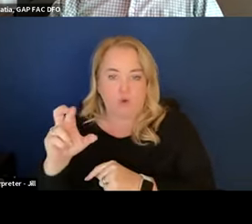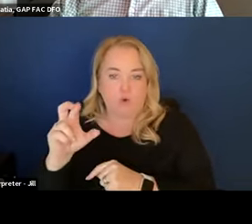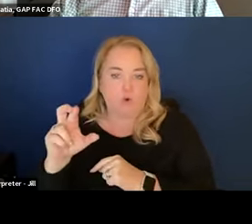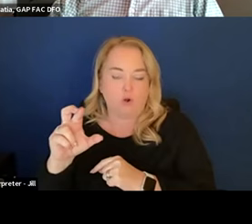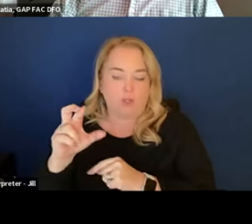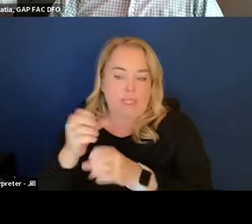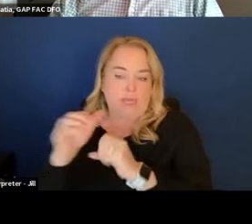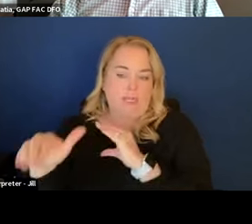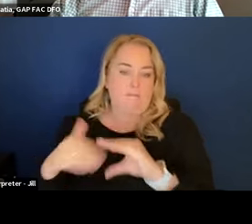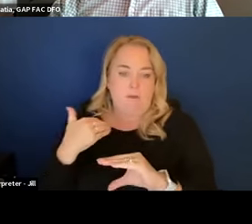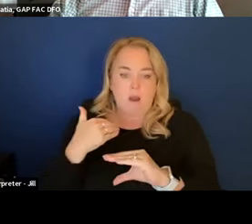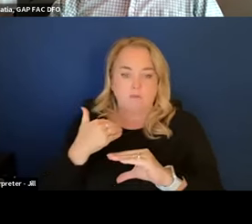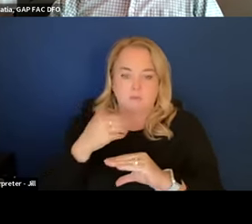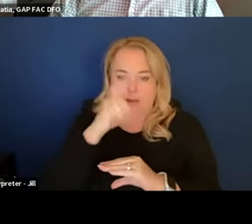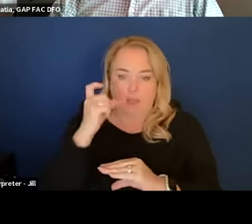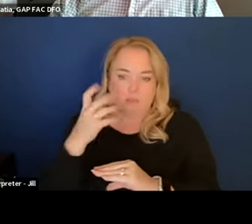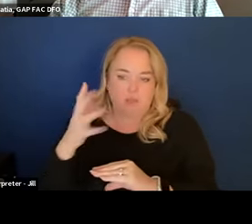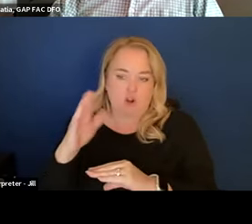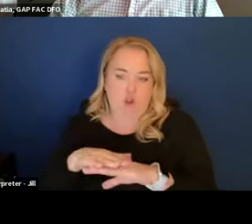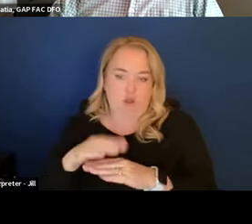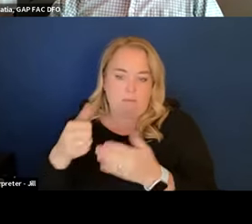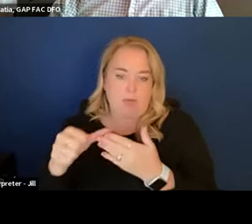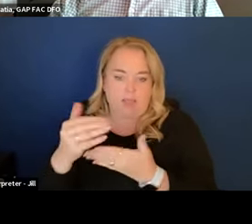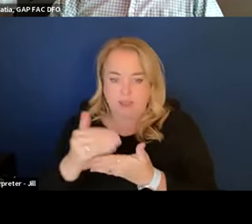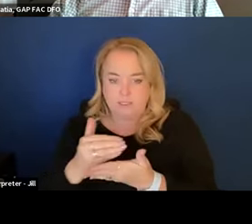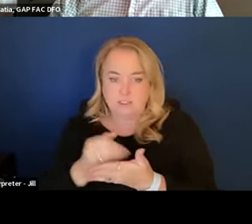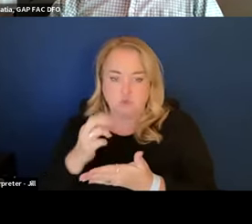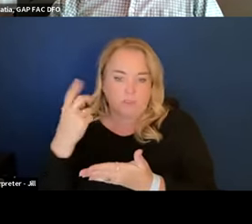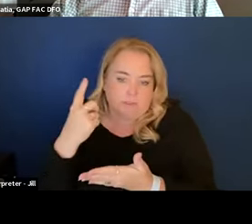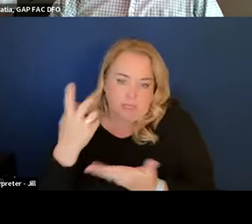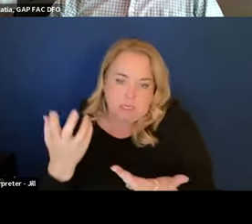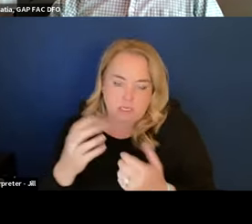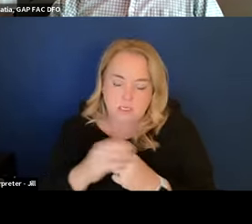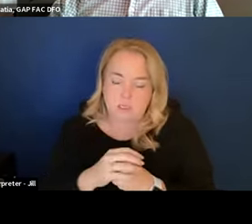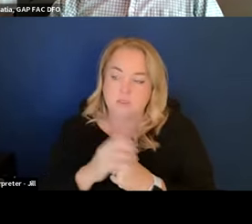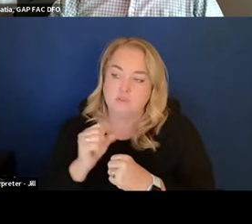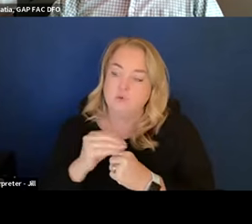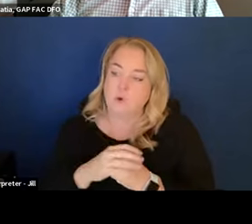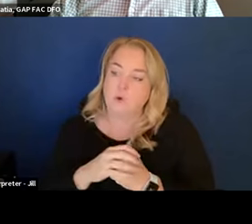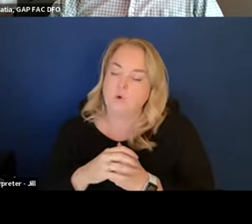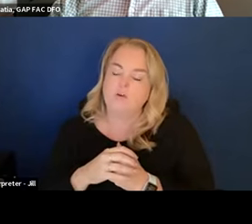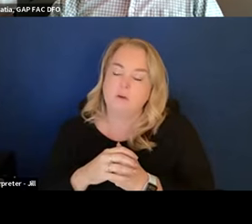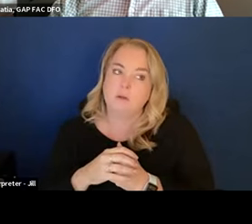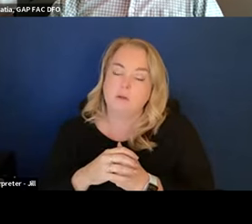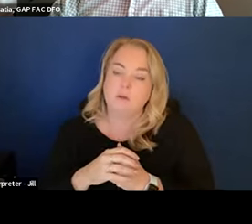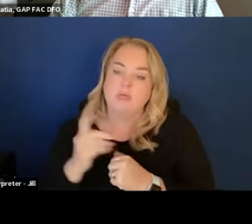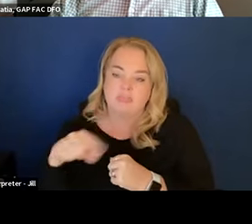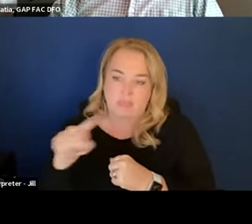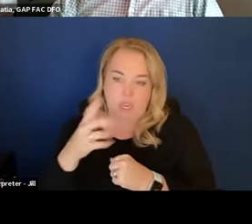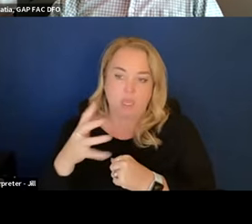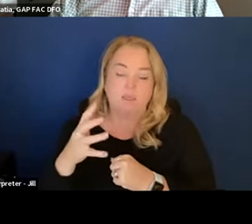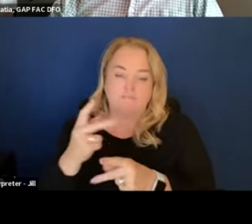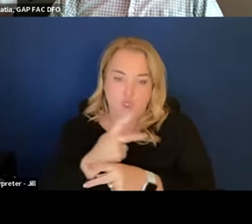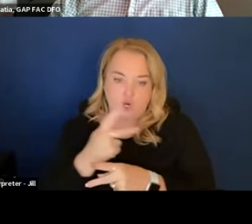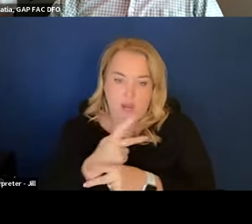inbox because they've been on a mailing list or something of that nature. So they have found out and figured